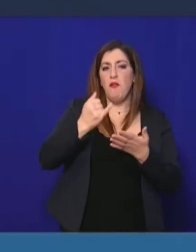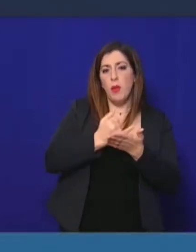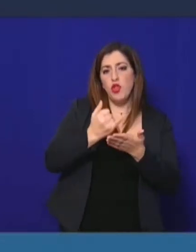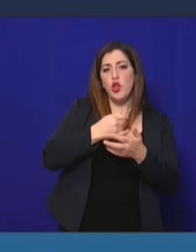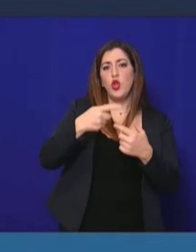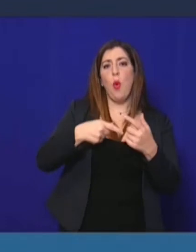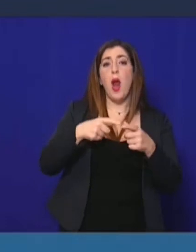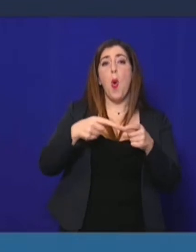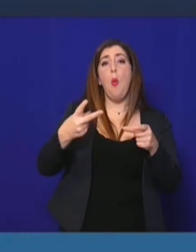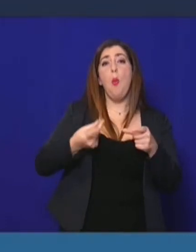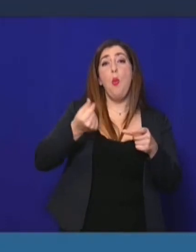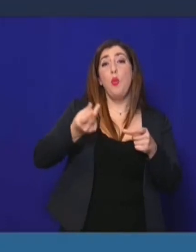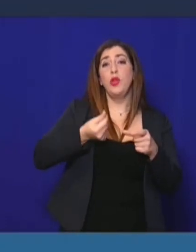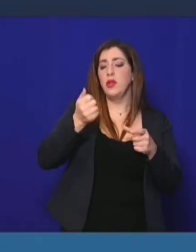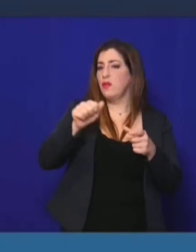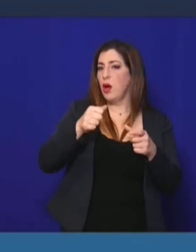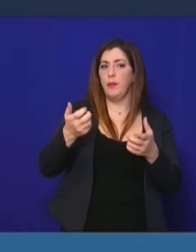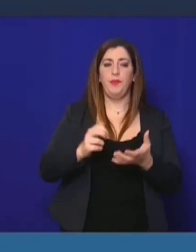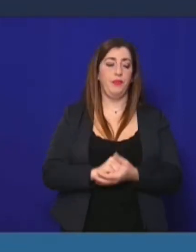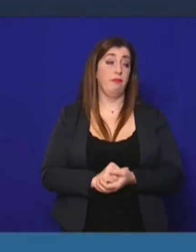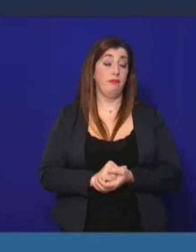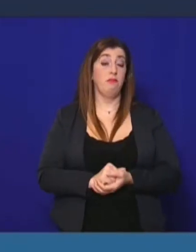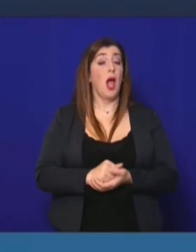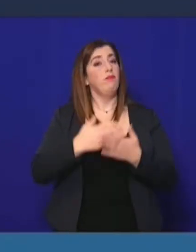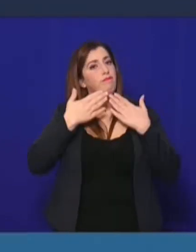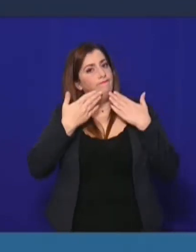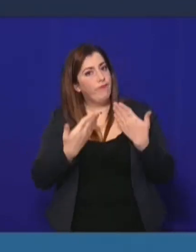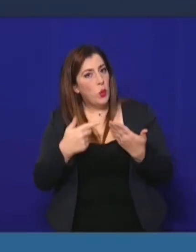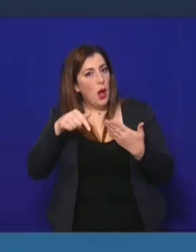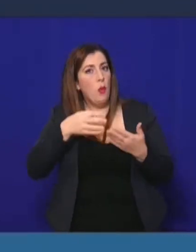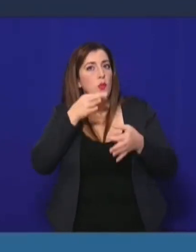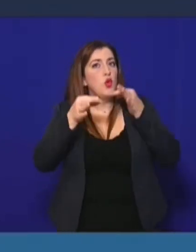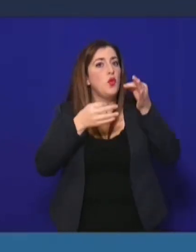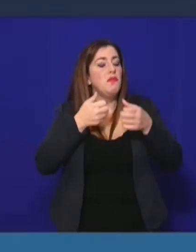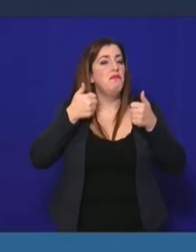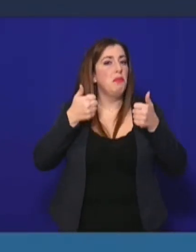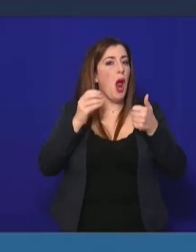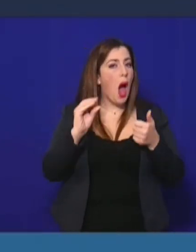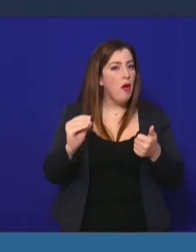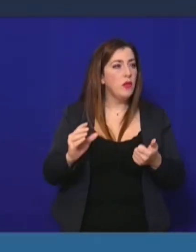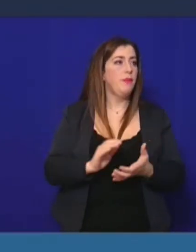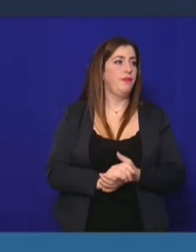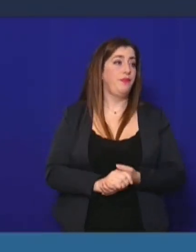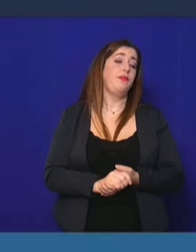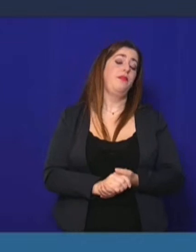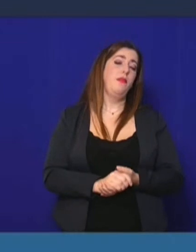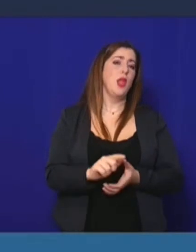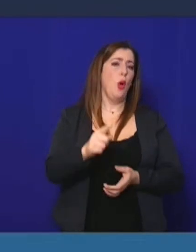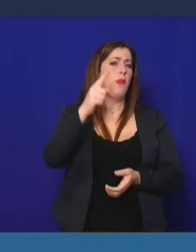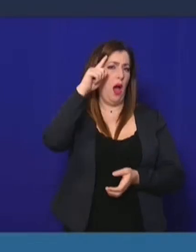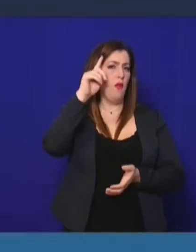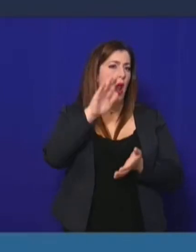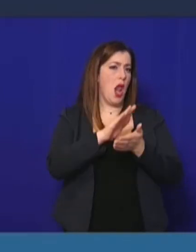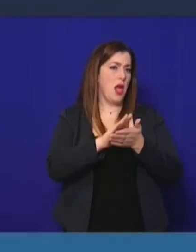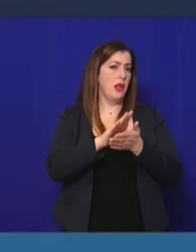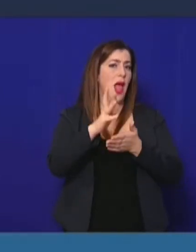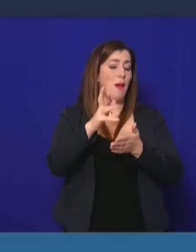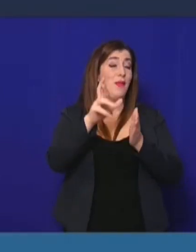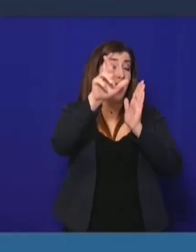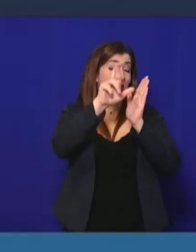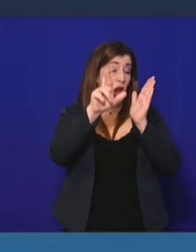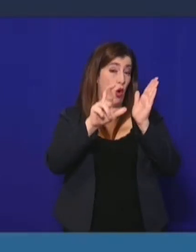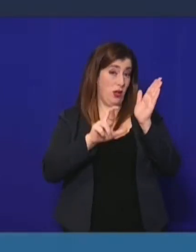Thank you, ma mistoqsijiet kollha importanti ħafna. Iva nfakkarkom li hemm l-avviż legali wkoll fejn il-bars u